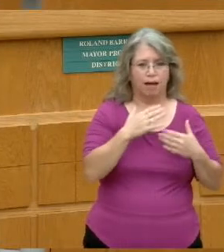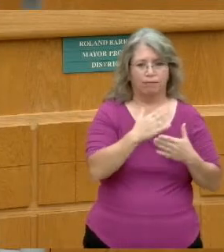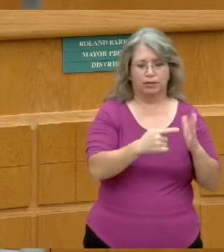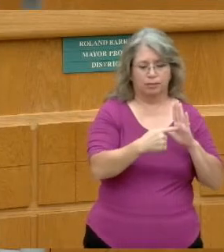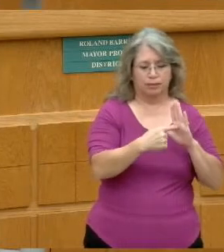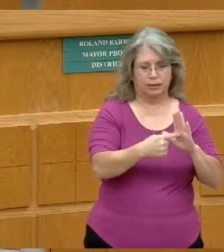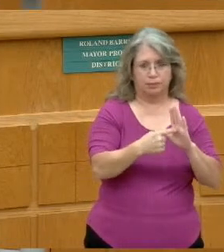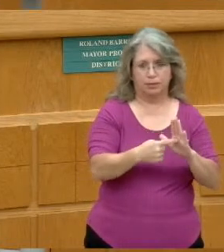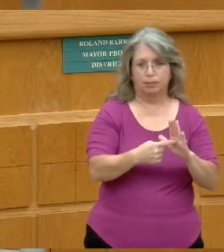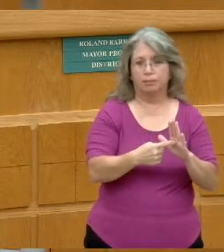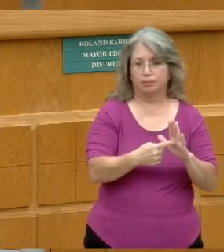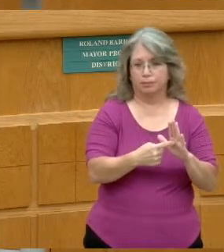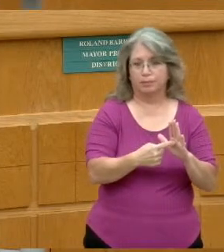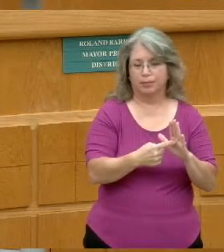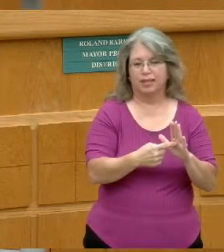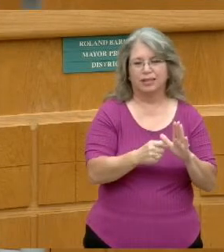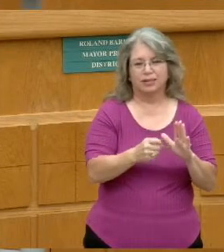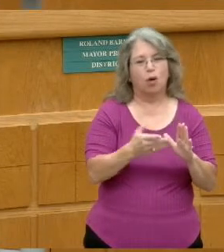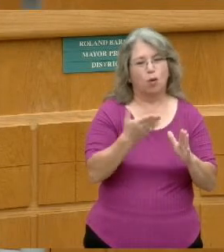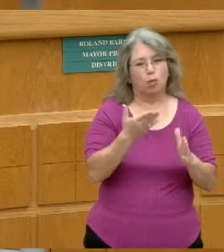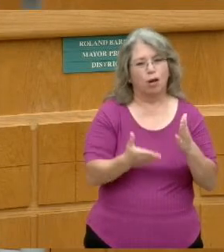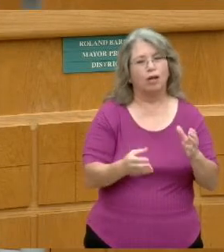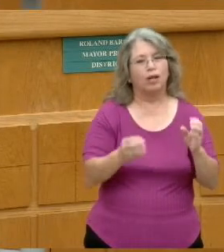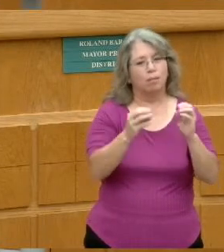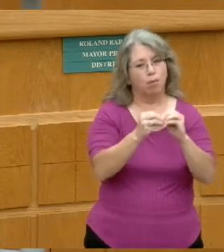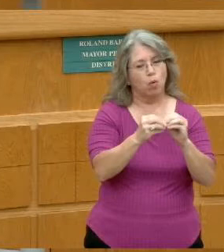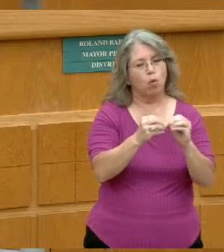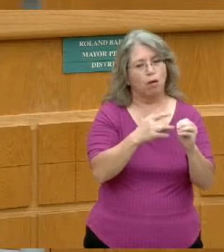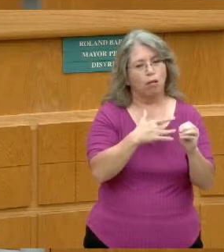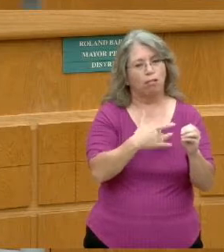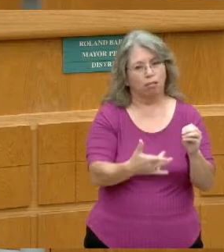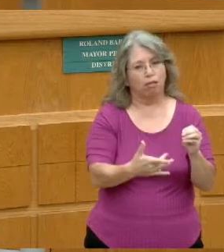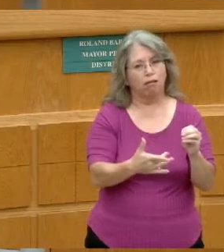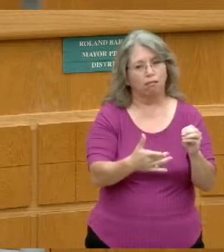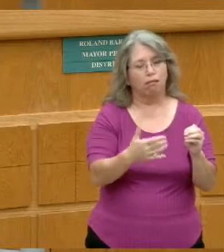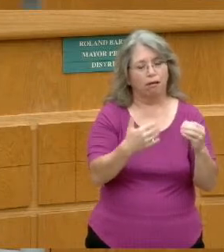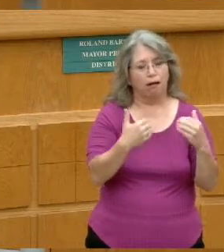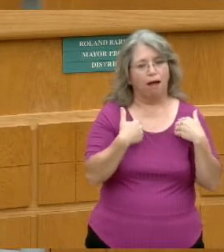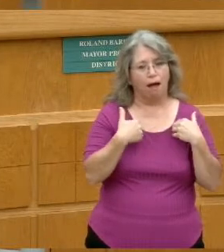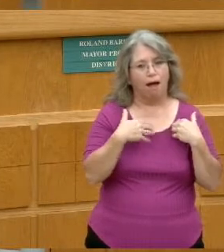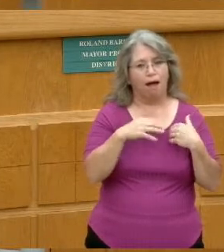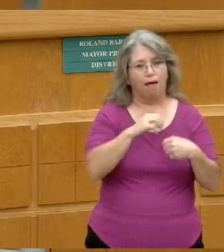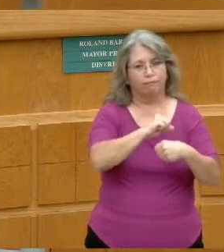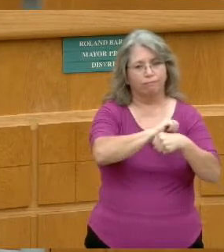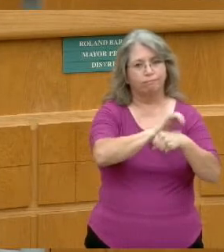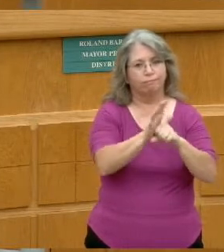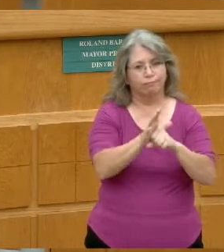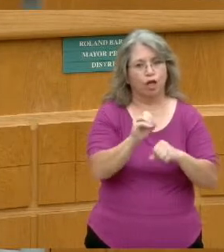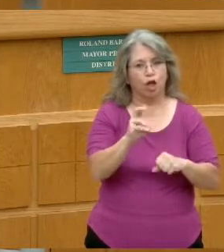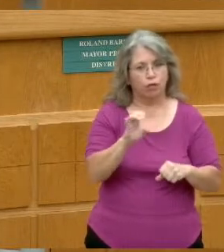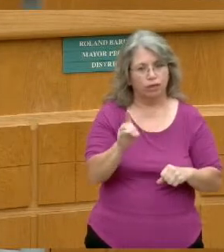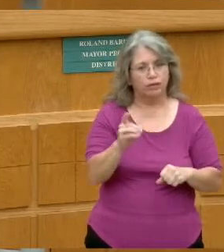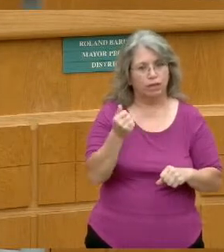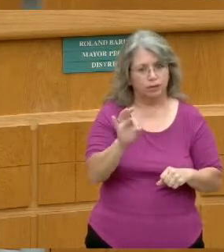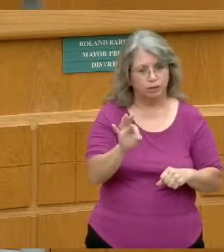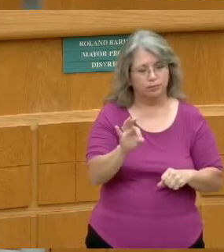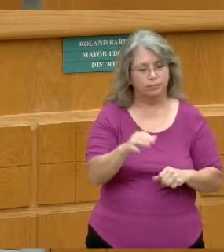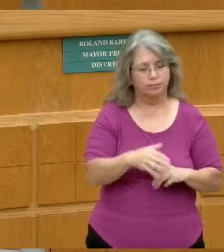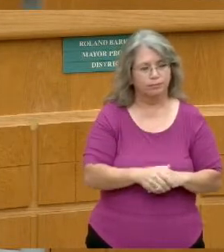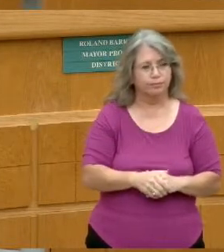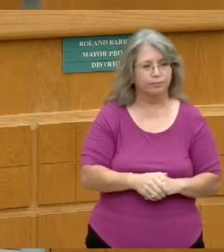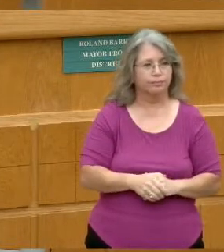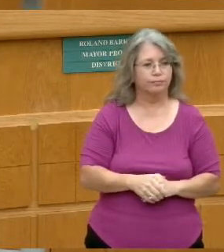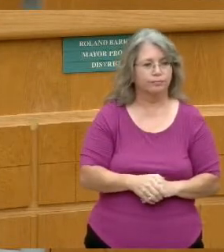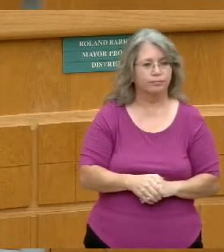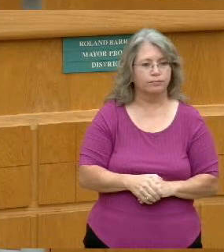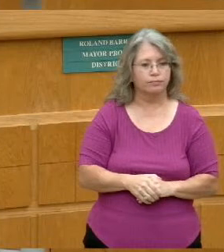to have COVID-19 when you got a test before April 21st than you are today. And even over the course of this time, you're becoming more